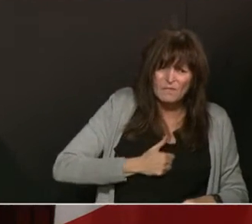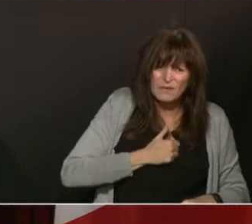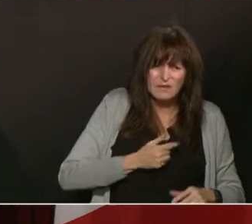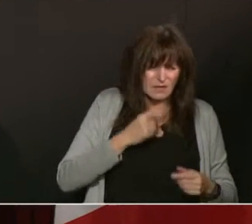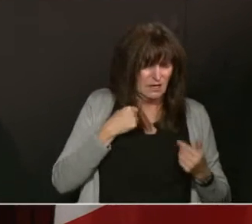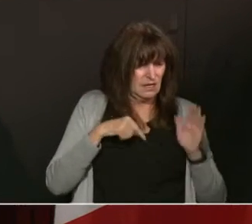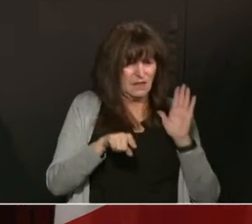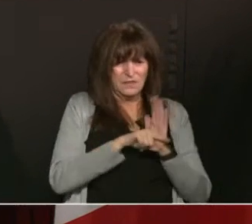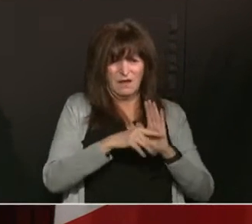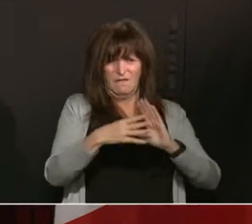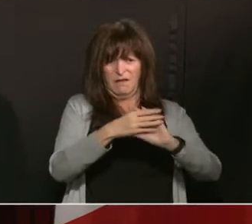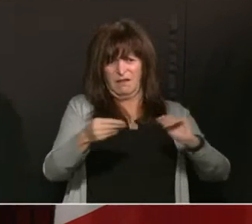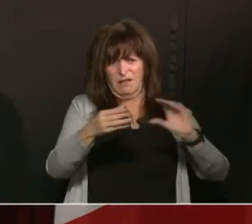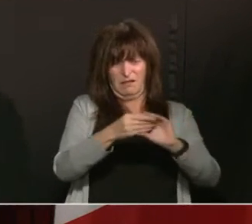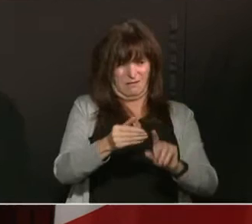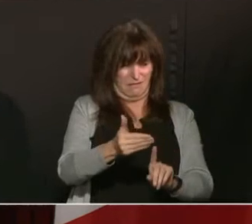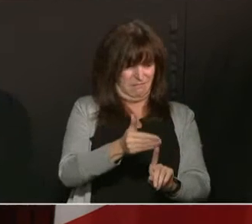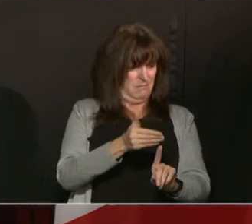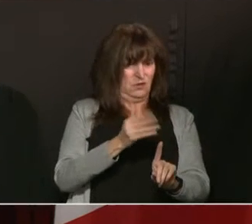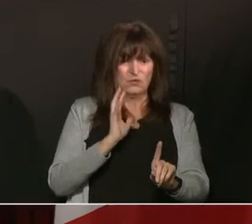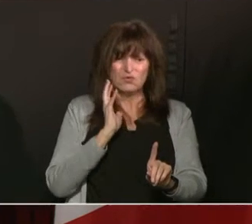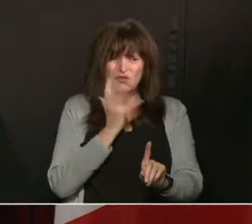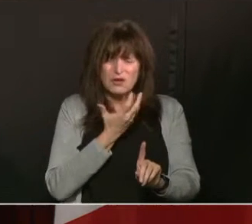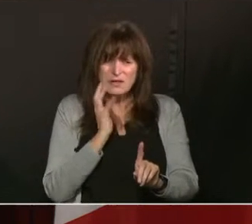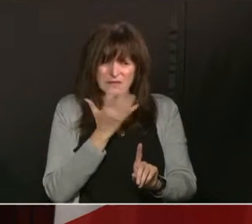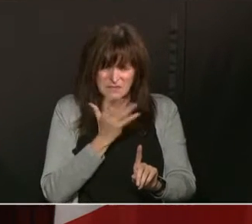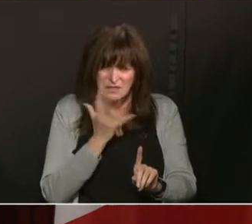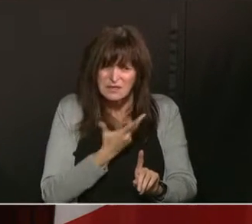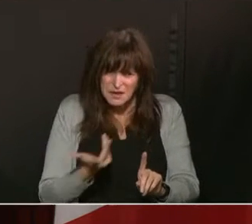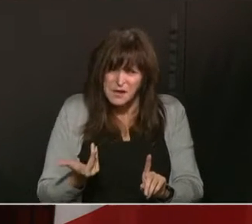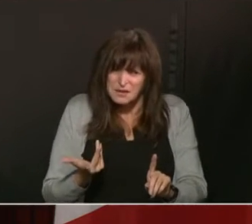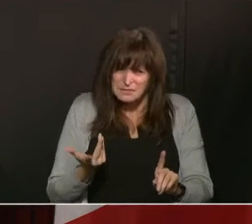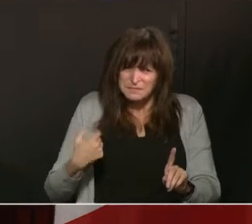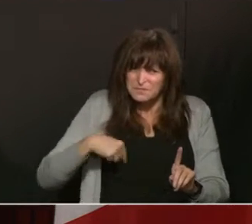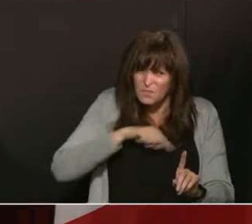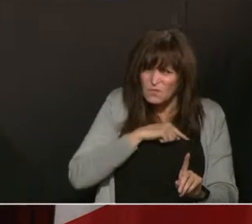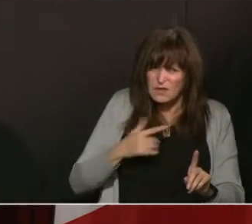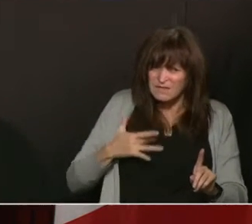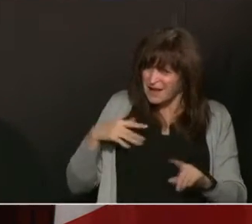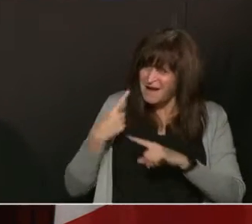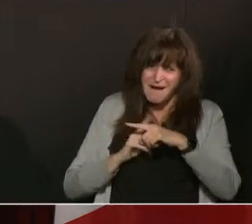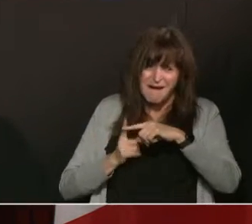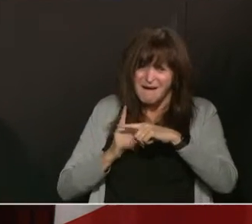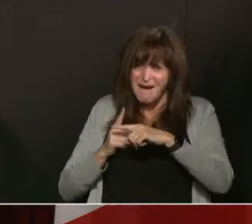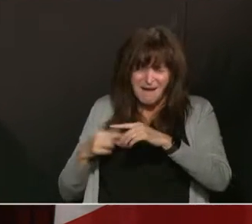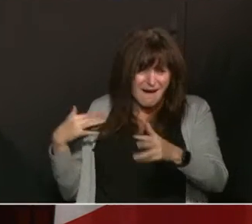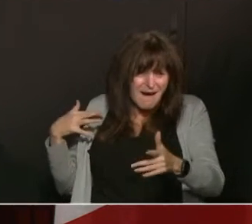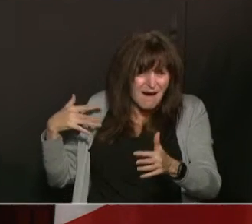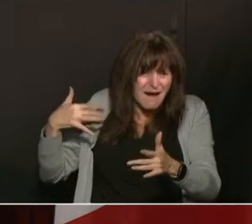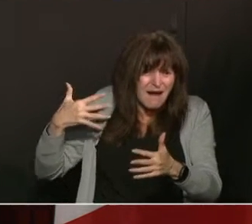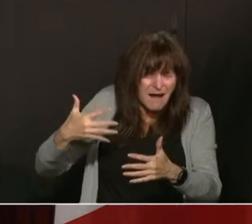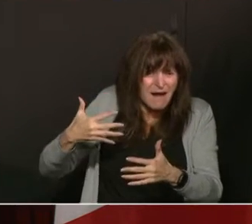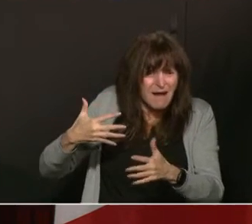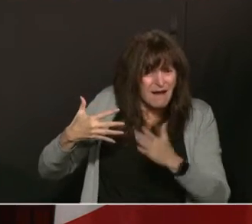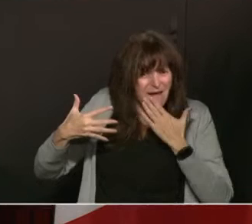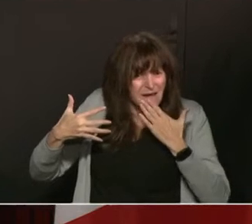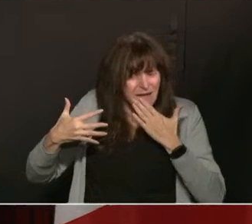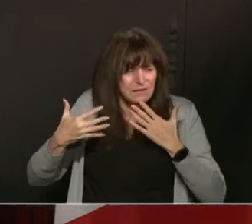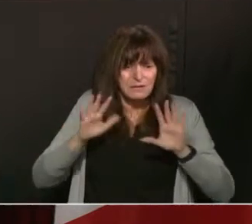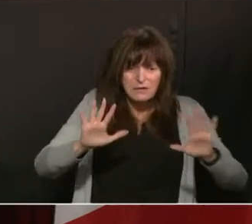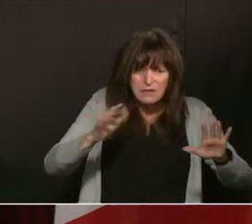well against Delta. But by preparing for the worst-case scenario, we can save lives, preserve our healthcare